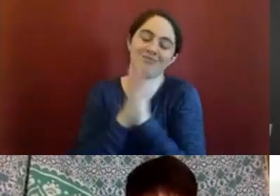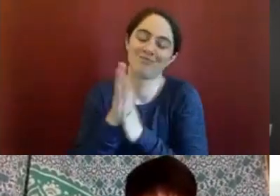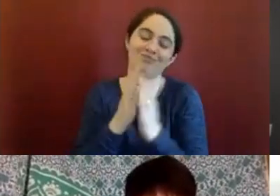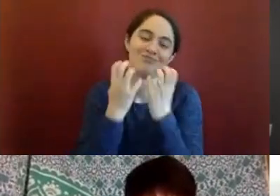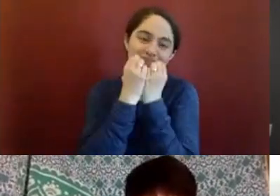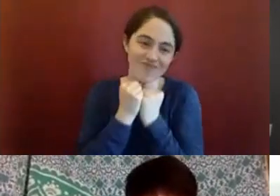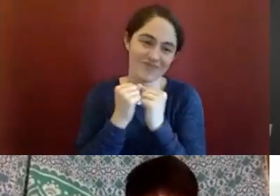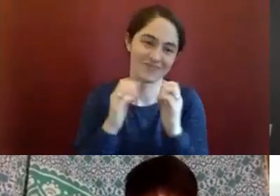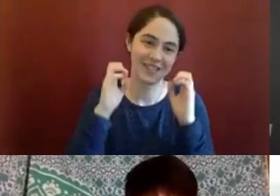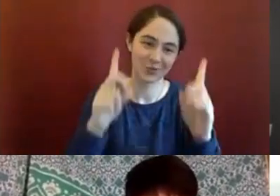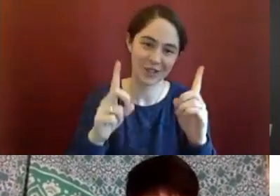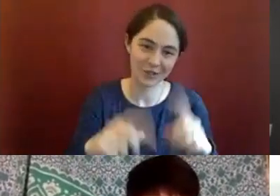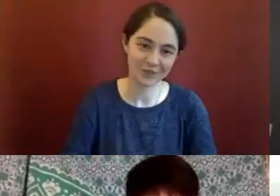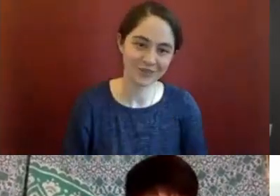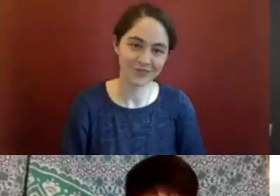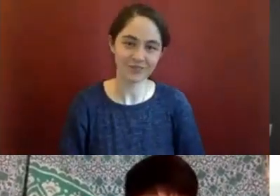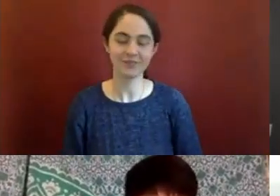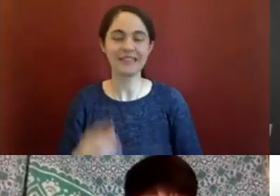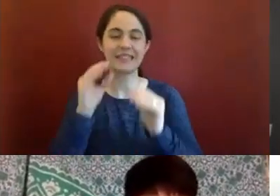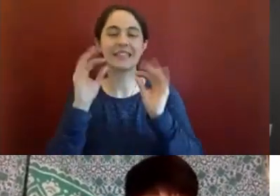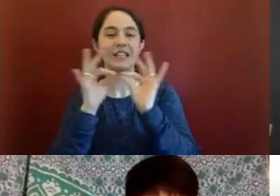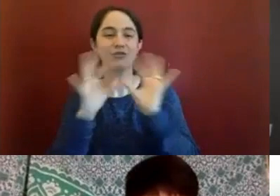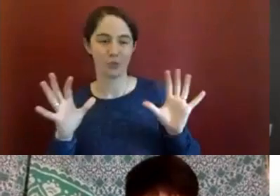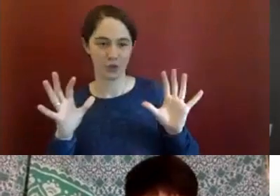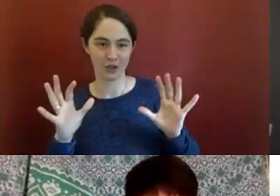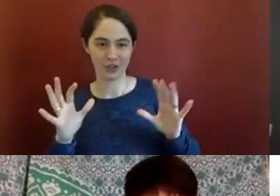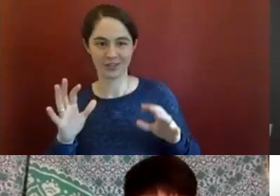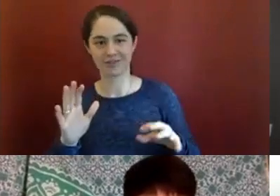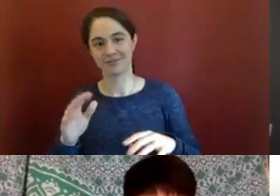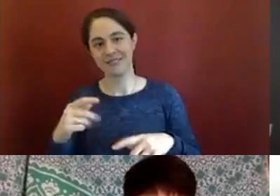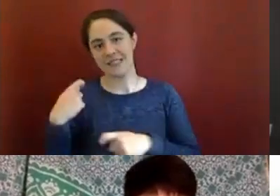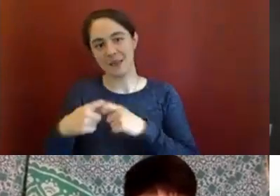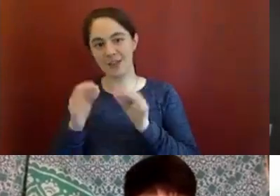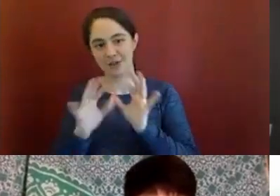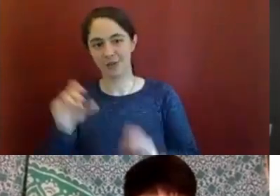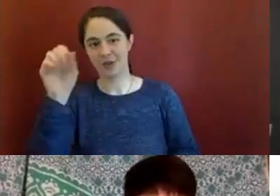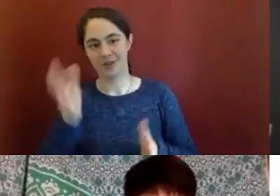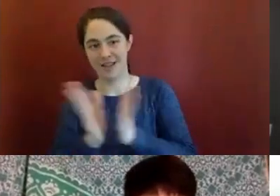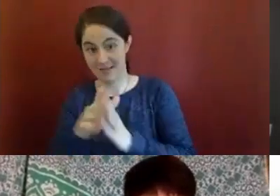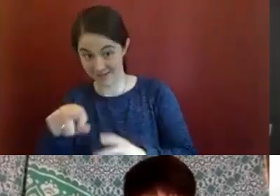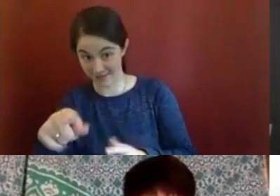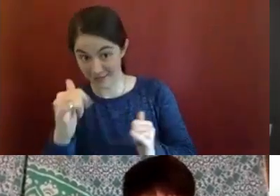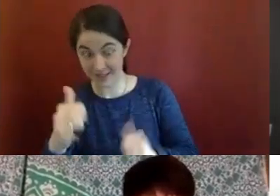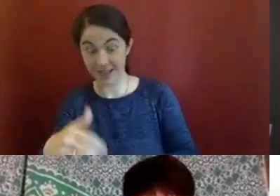Ana, ¿te gustaría ser maestra, educadora? Sí.